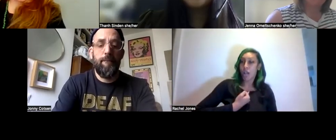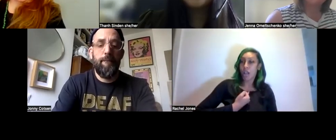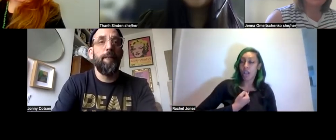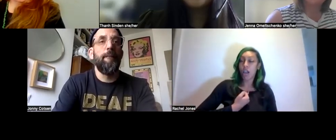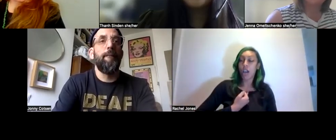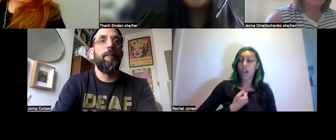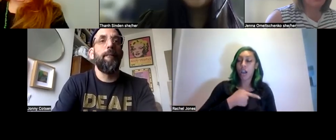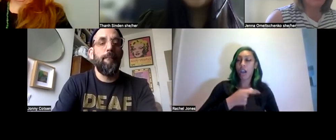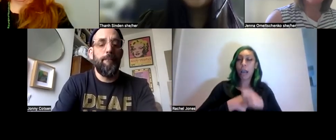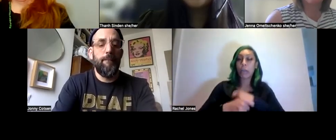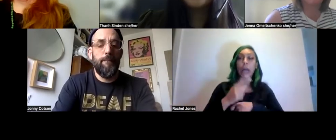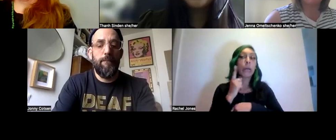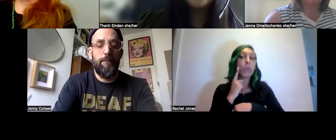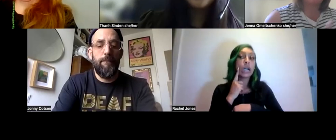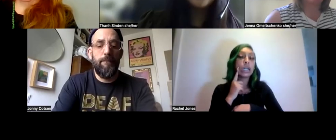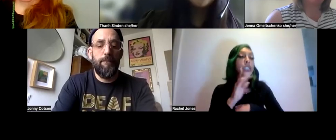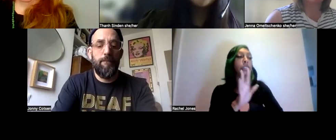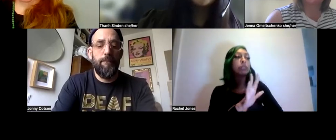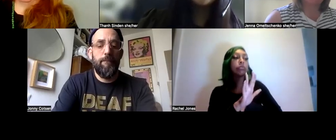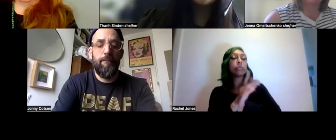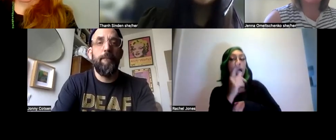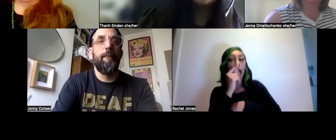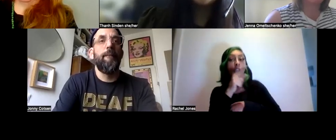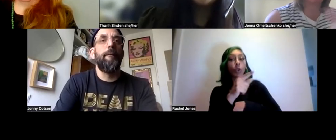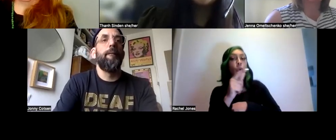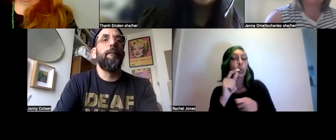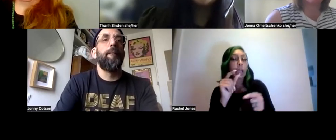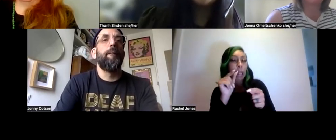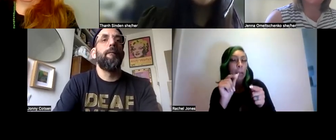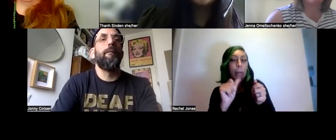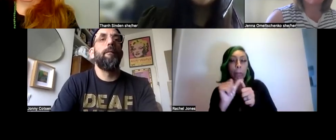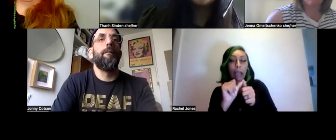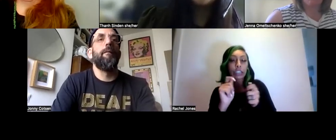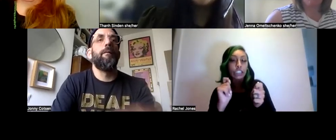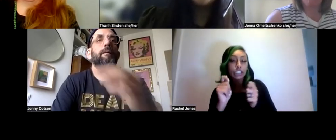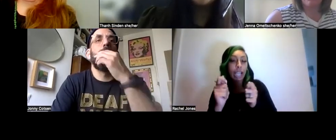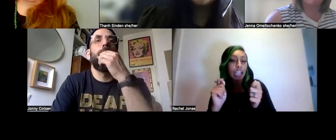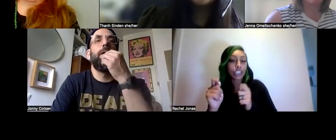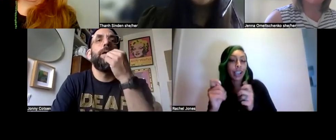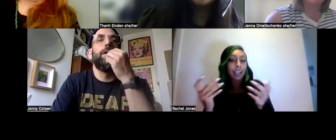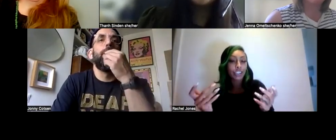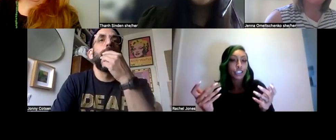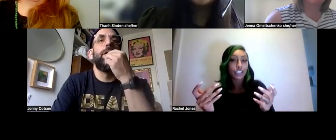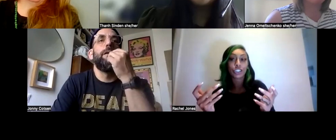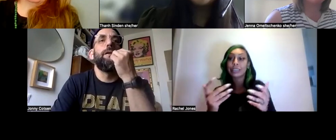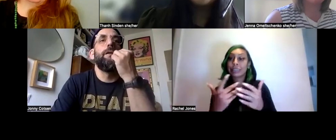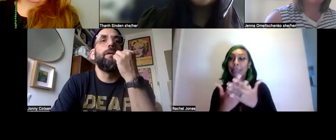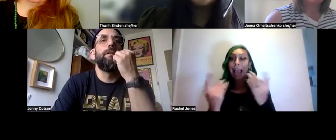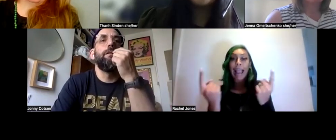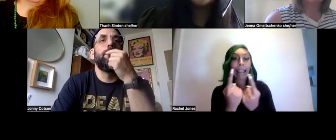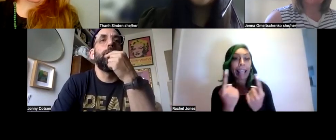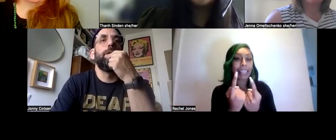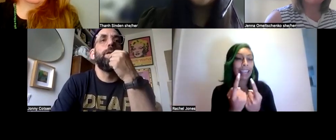easy conversation to say, actually, can you be better at this in whatever that thing is? Or if anything gets tricky, because,